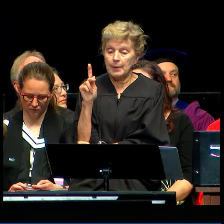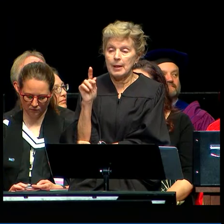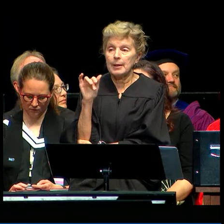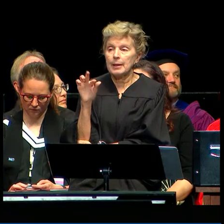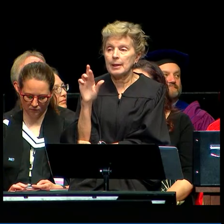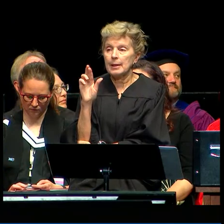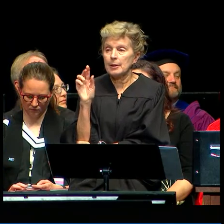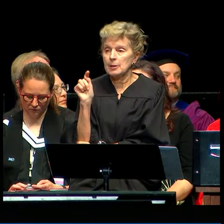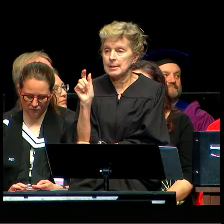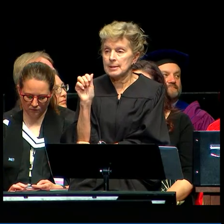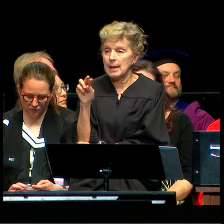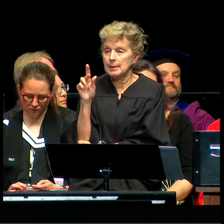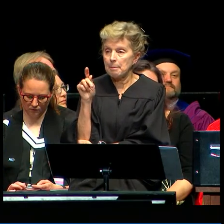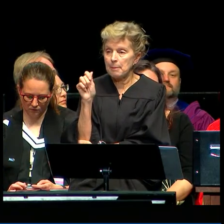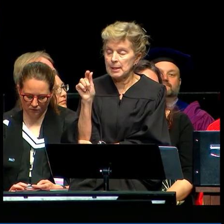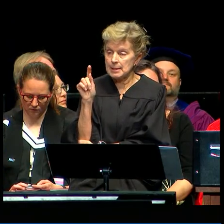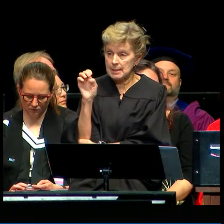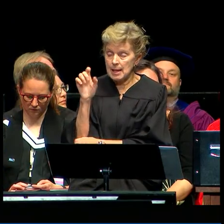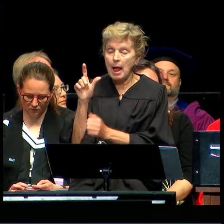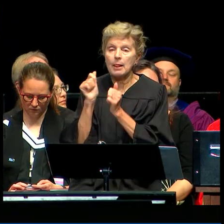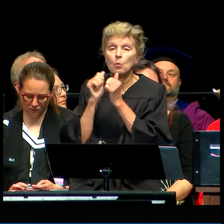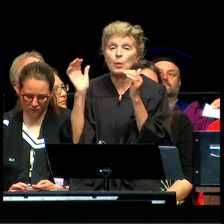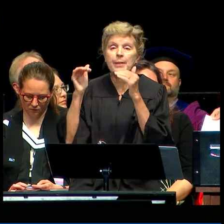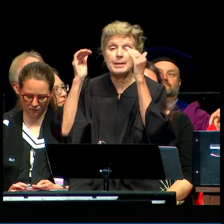Kirtan Patel, with distinction.